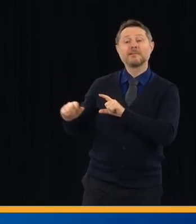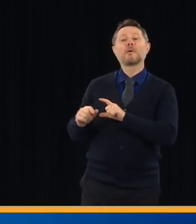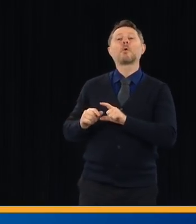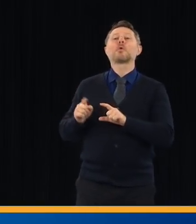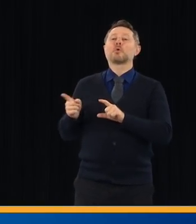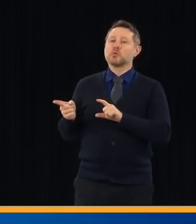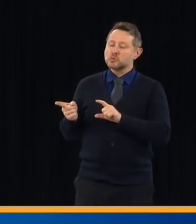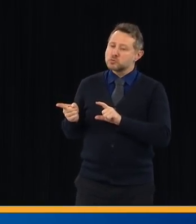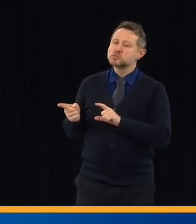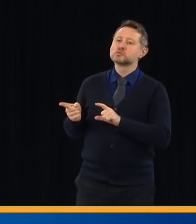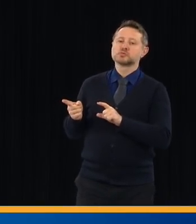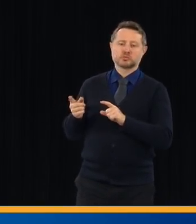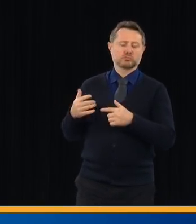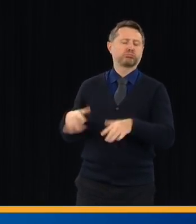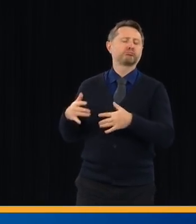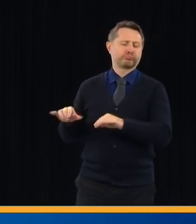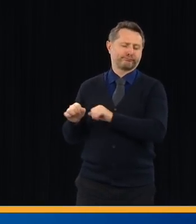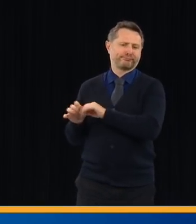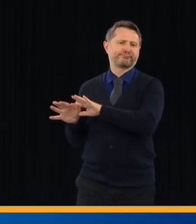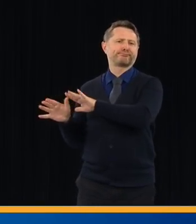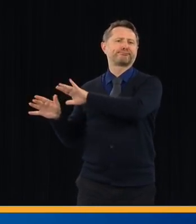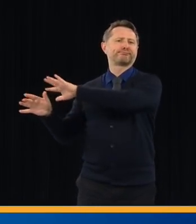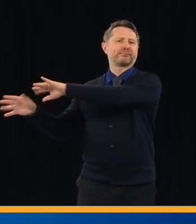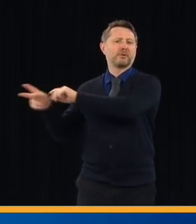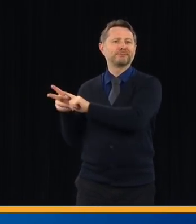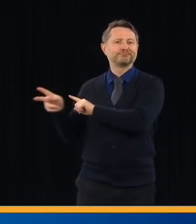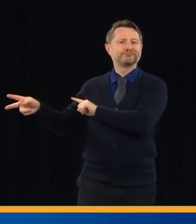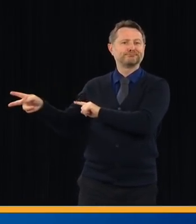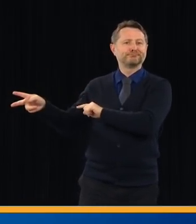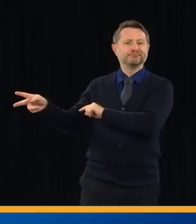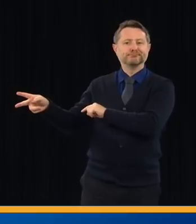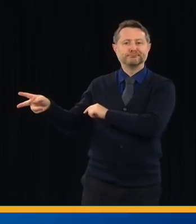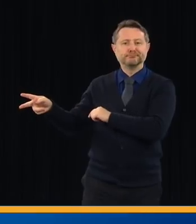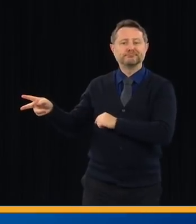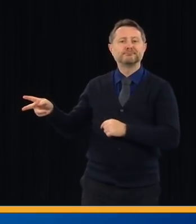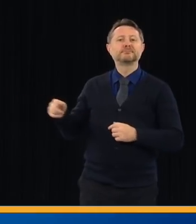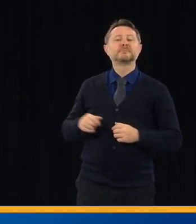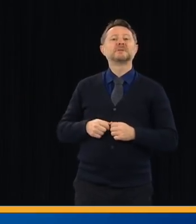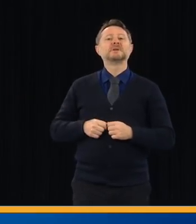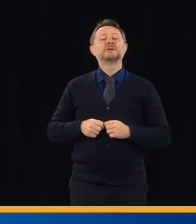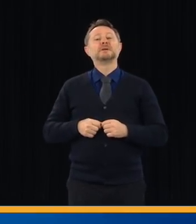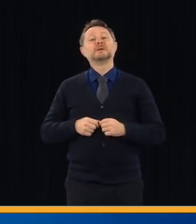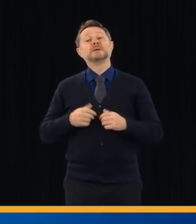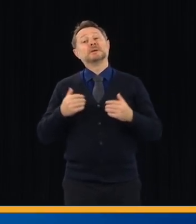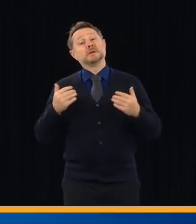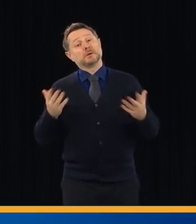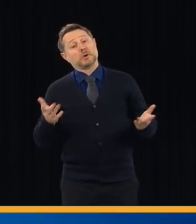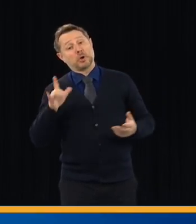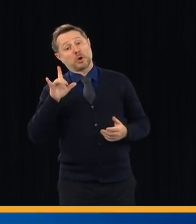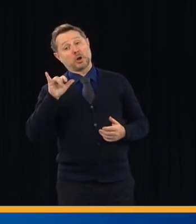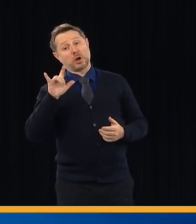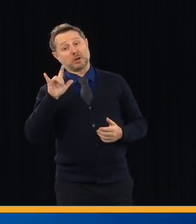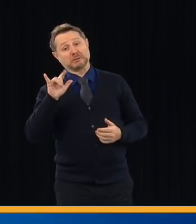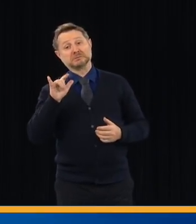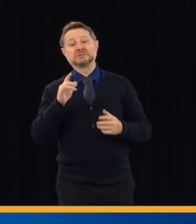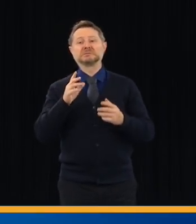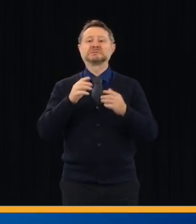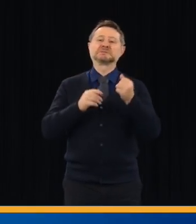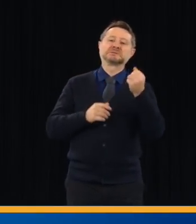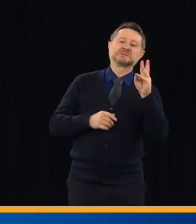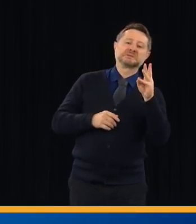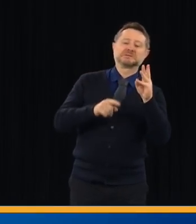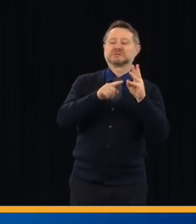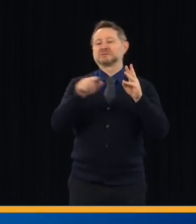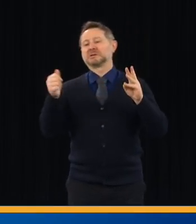that is growing. And you see Long Island goes from 16% to 17% to 18%